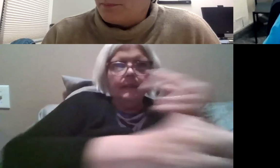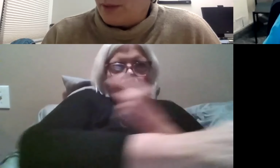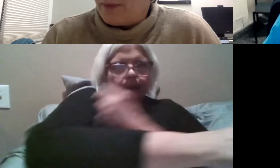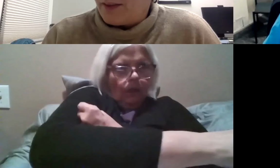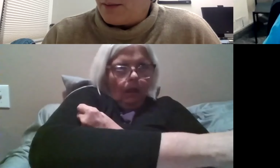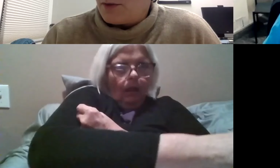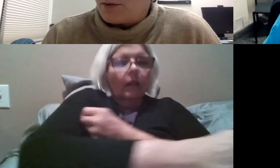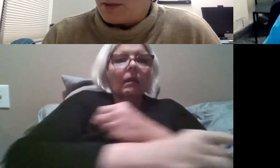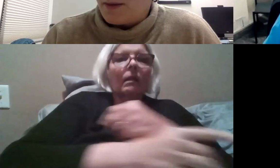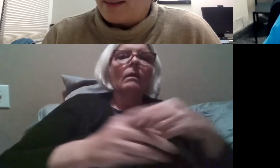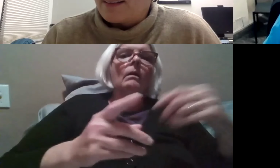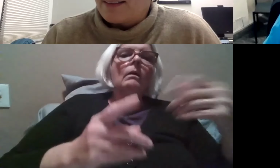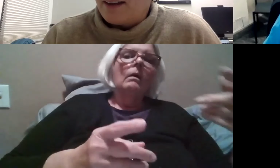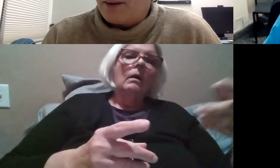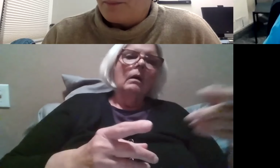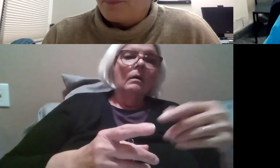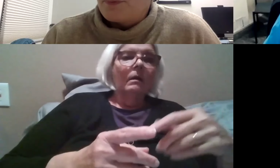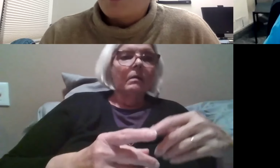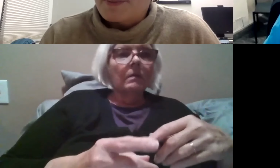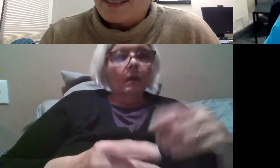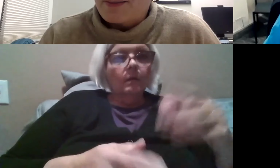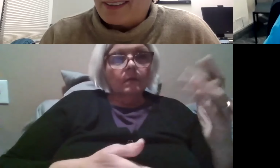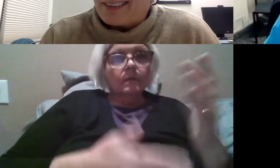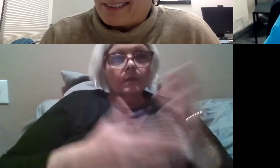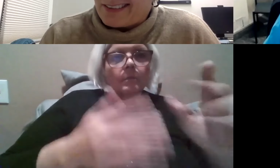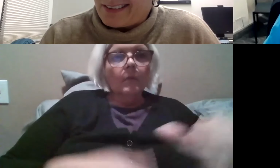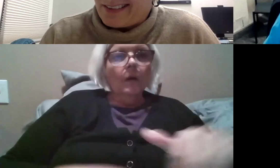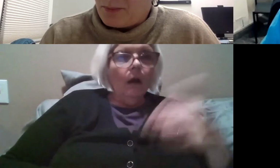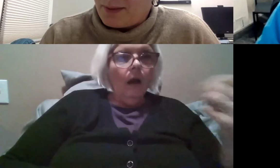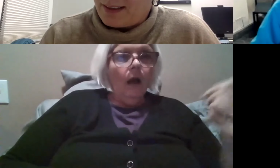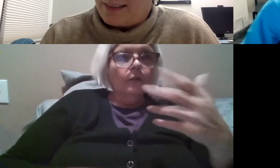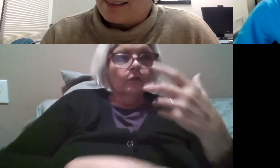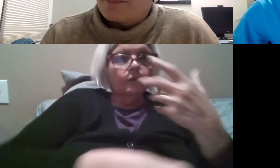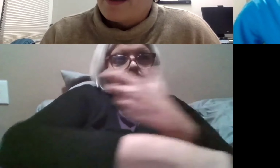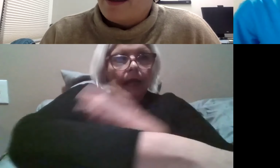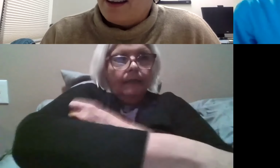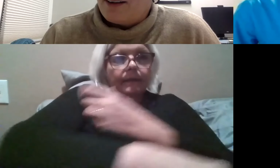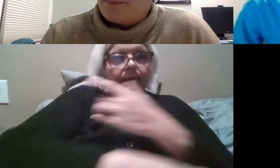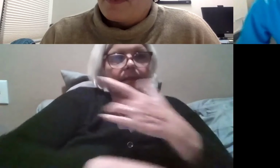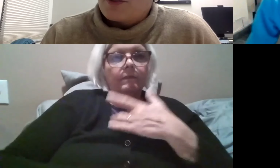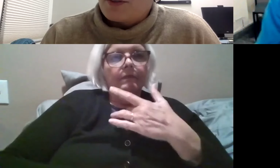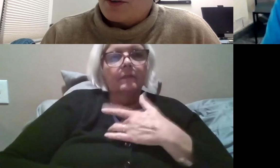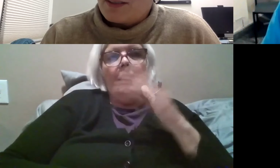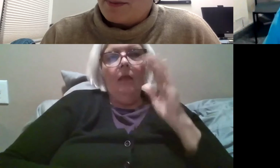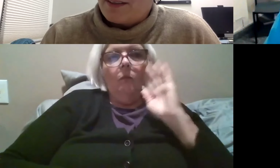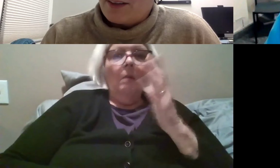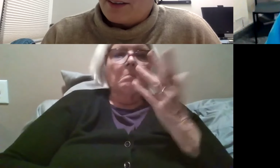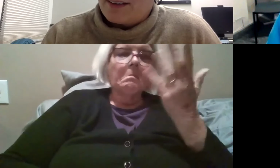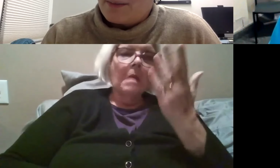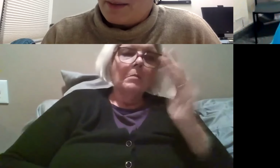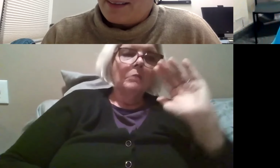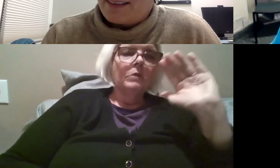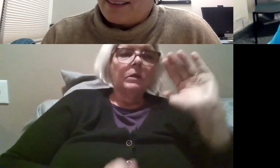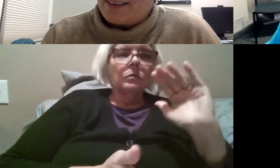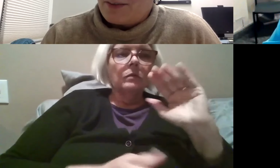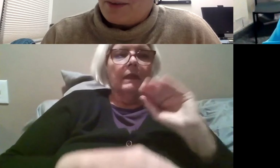could blunt the immune response. But most specifically, it just doesn't help anything. So we don't need to be giving